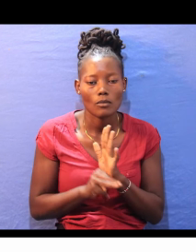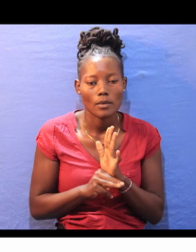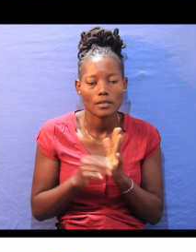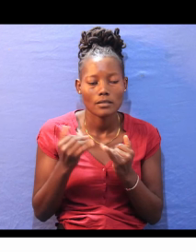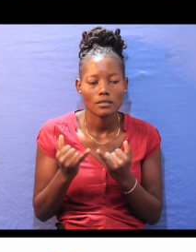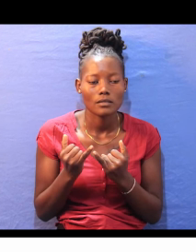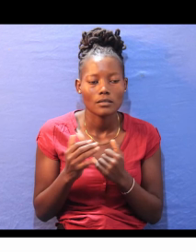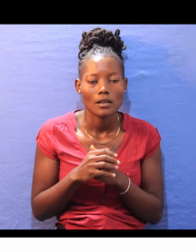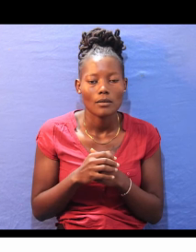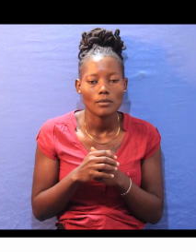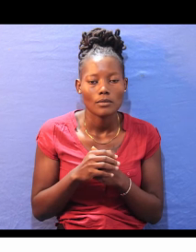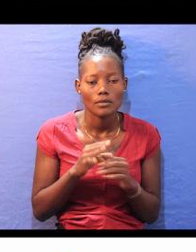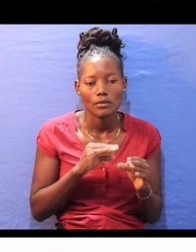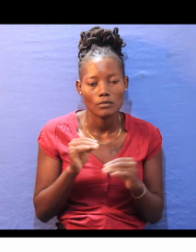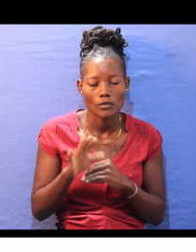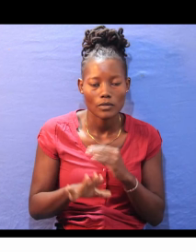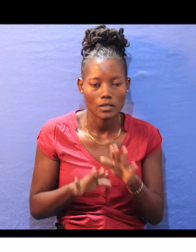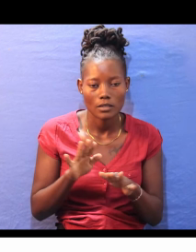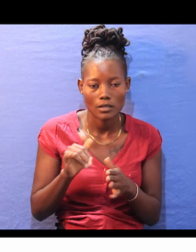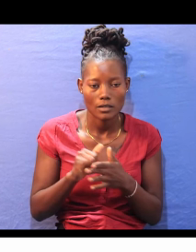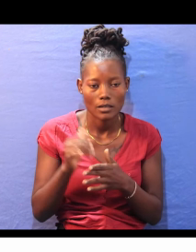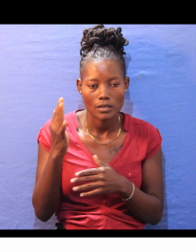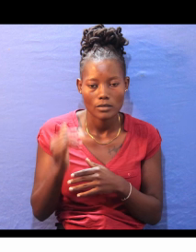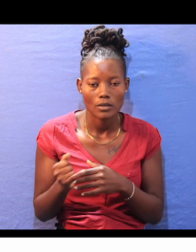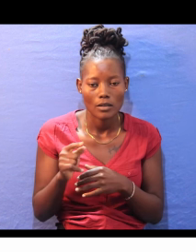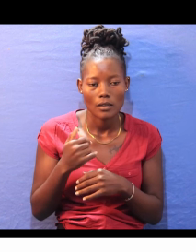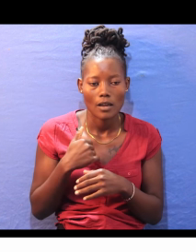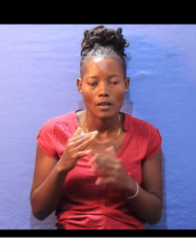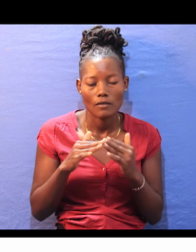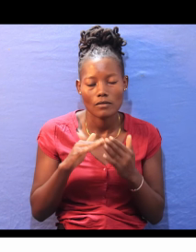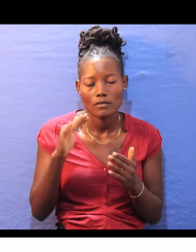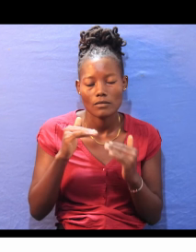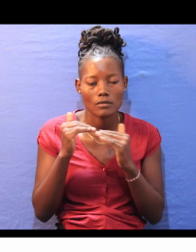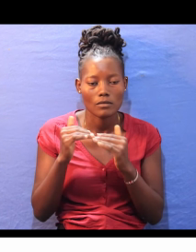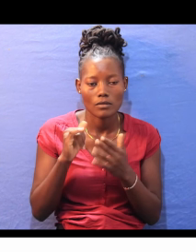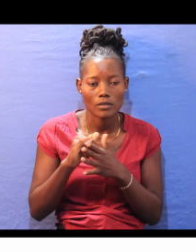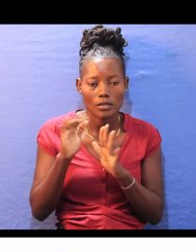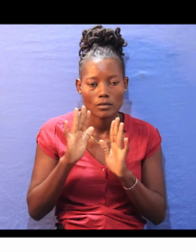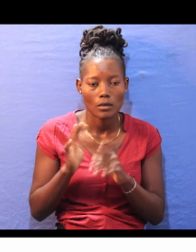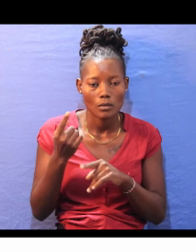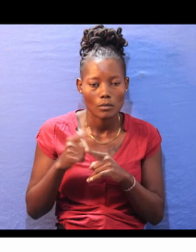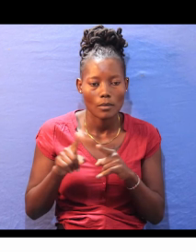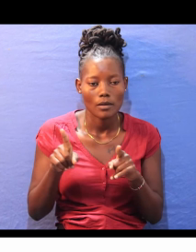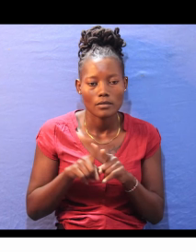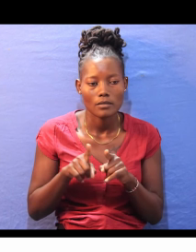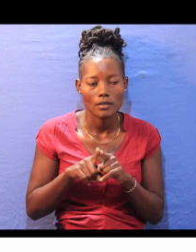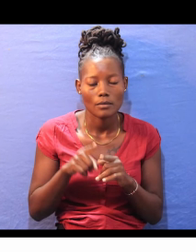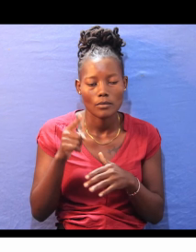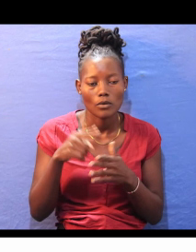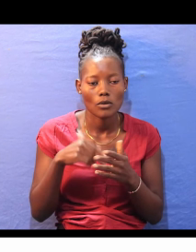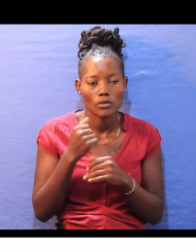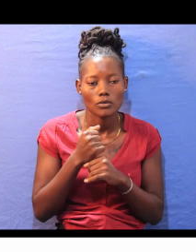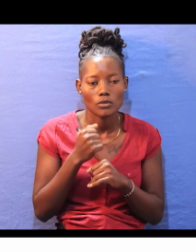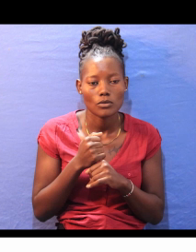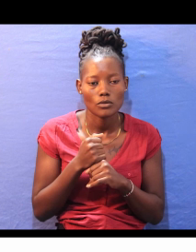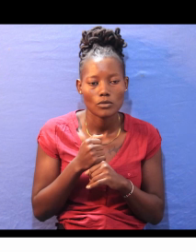these stages. That's why I have the beginner stage lasting 6+ months, but also is what we do for kids up to